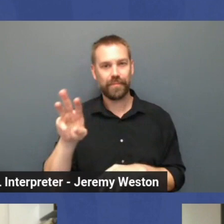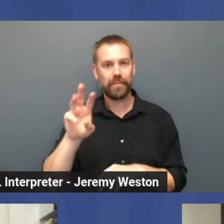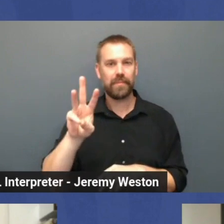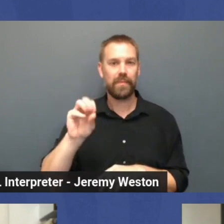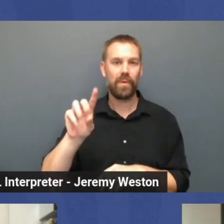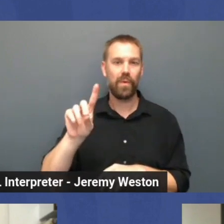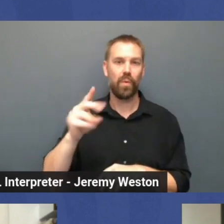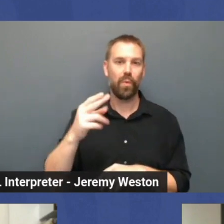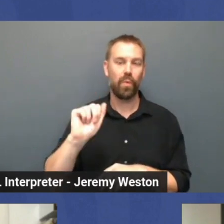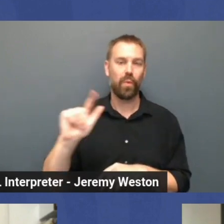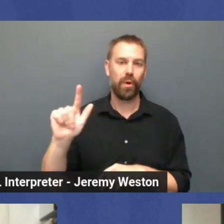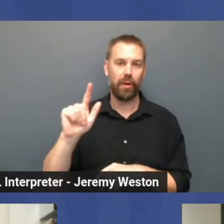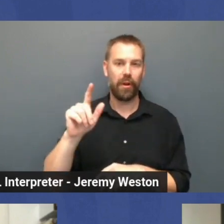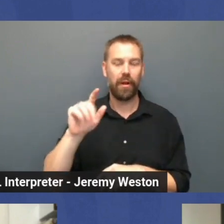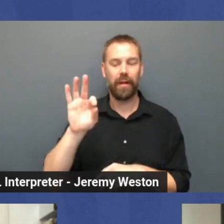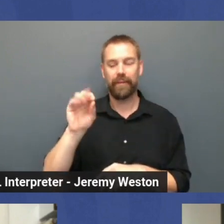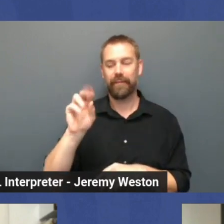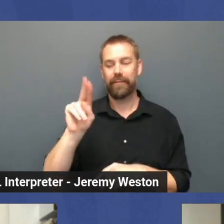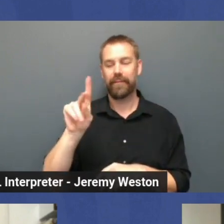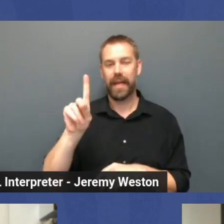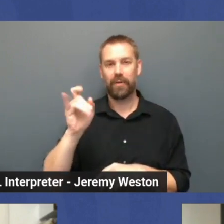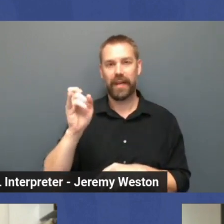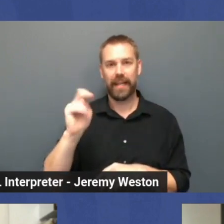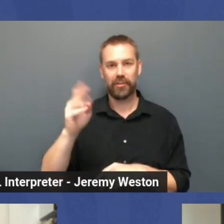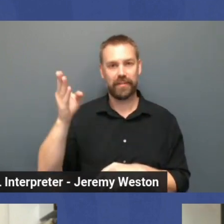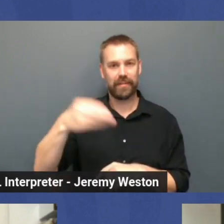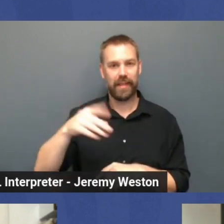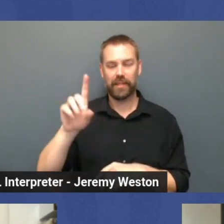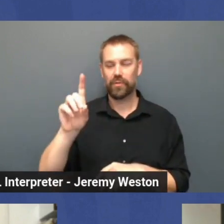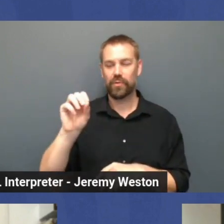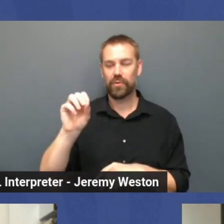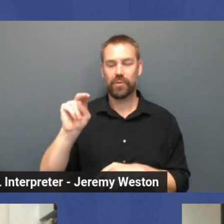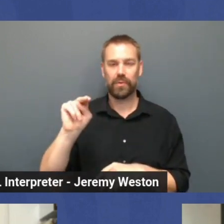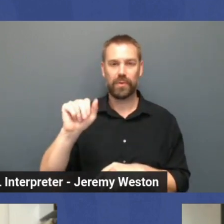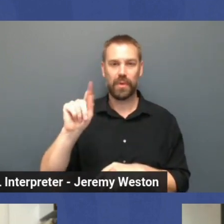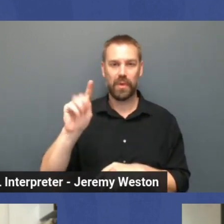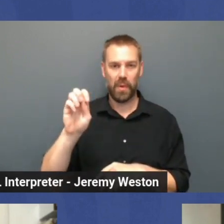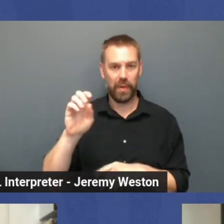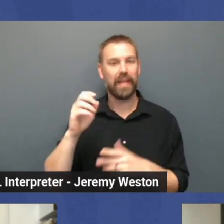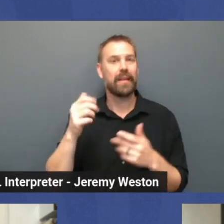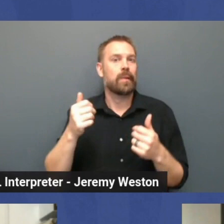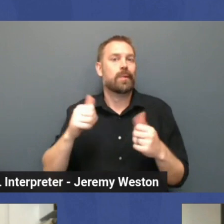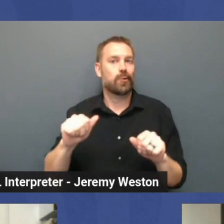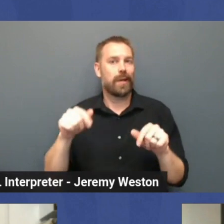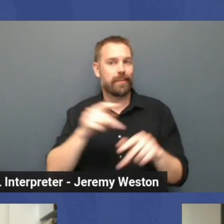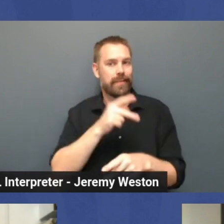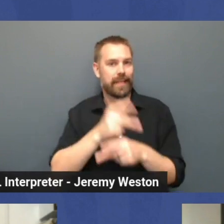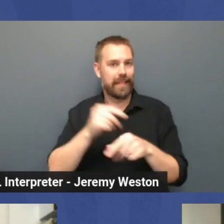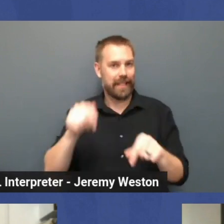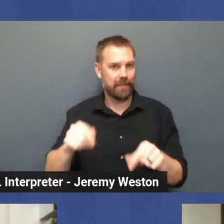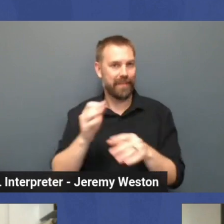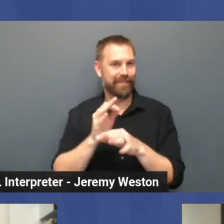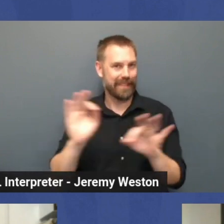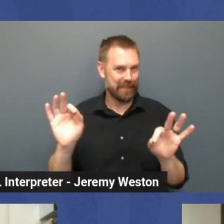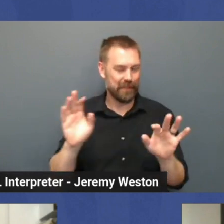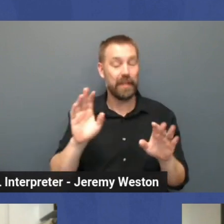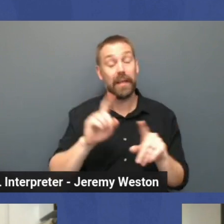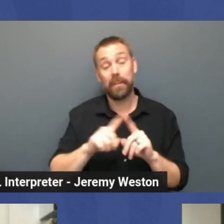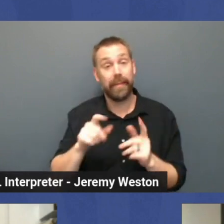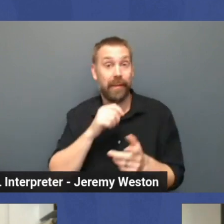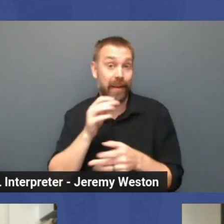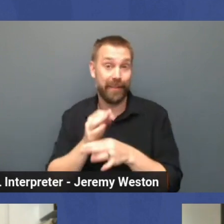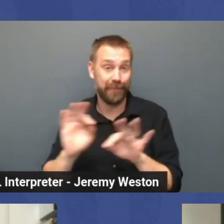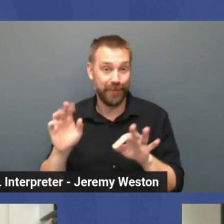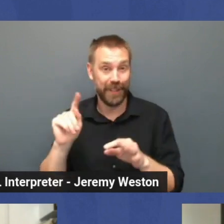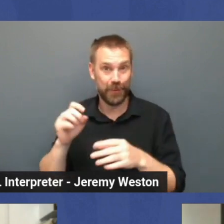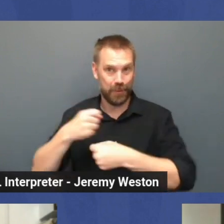woodhullfoundation.org/donate. If you learned something today, we strive to make these programs free and accessible for everybody, but they're not free to produce. So if you can support us,